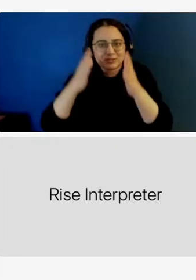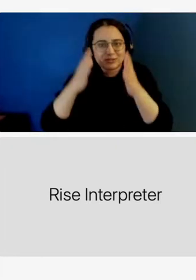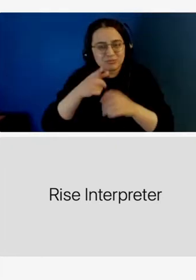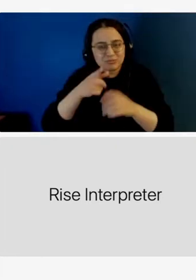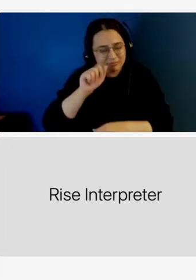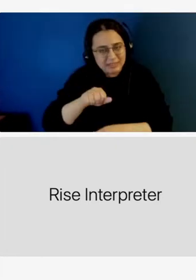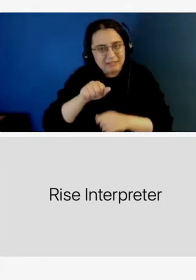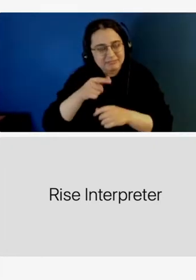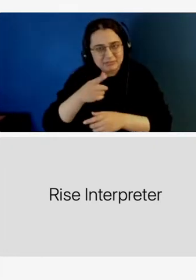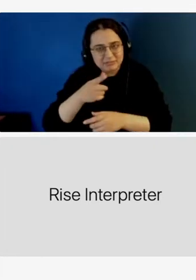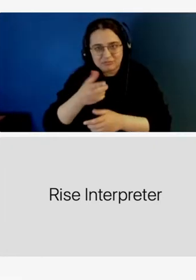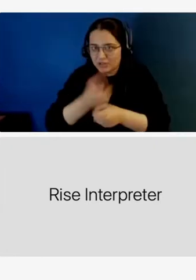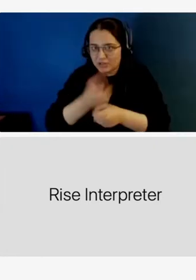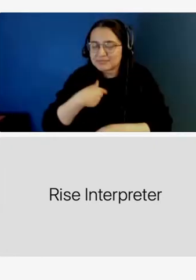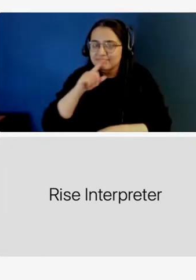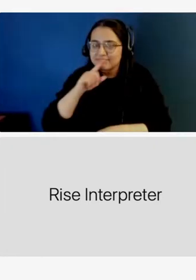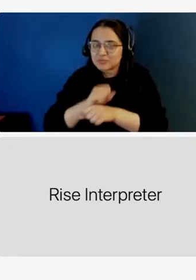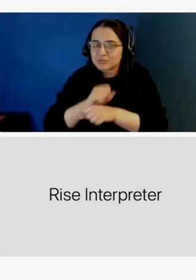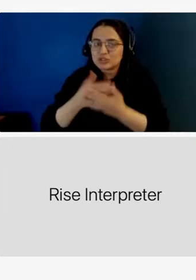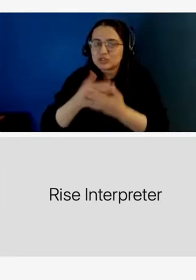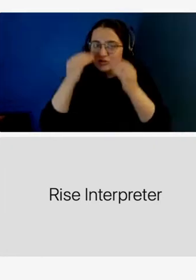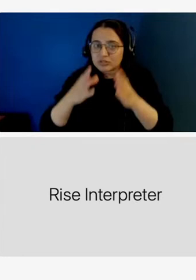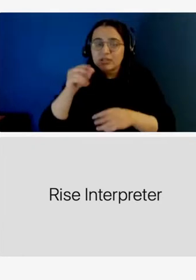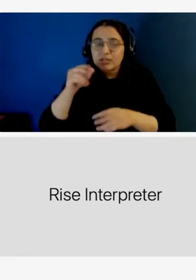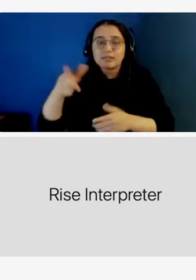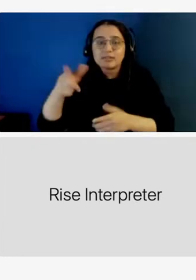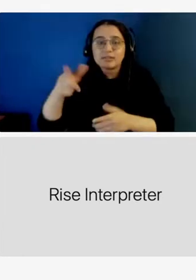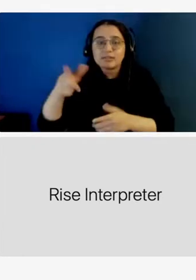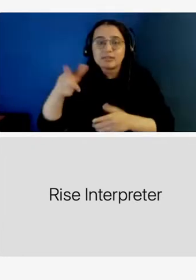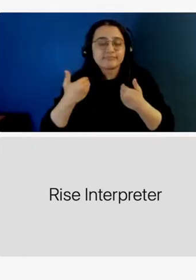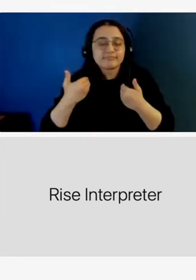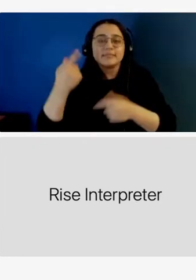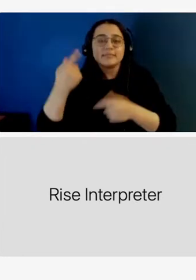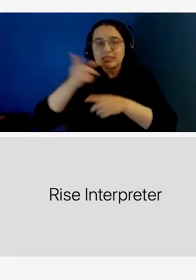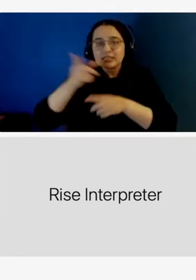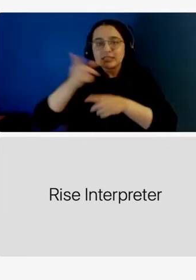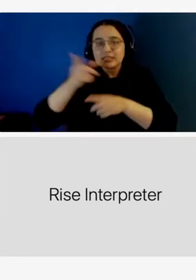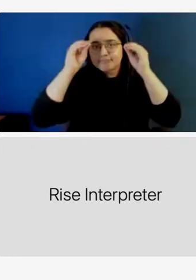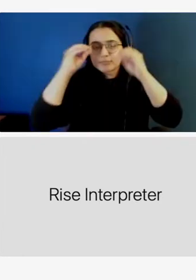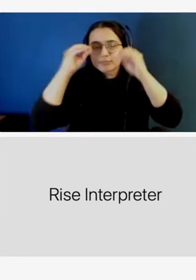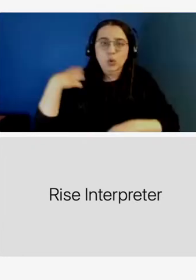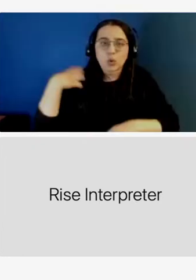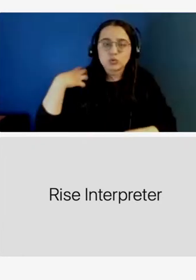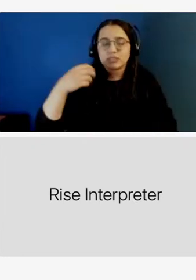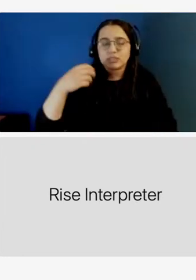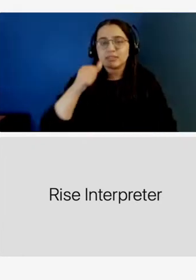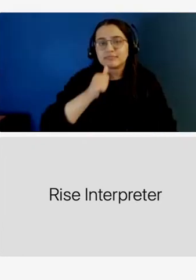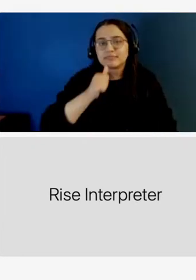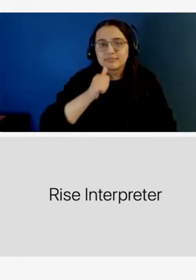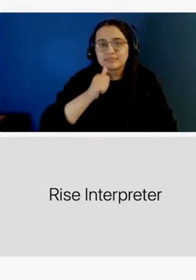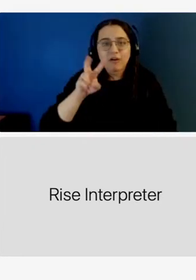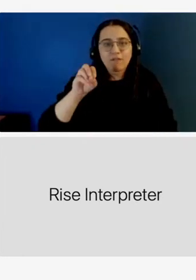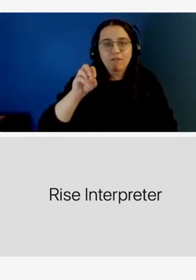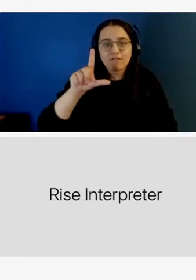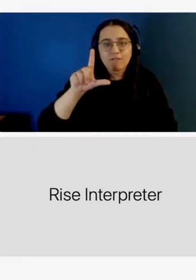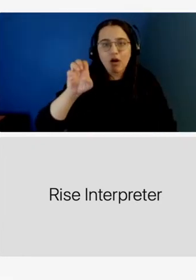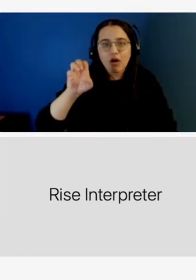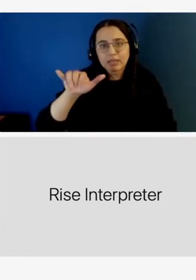and basketball in his younger days. He is a, I don't know if I should say this one, he's a Dallas Cowboy